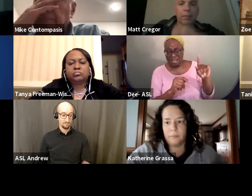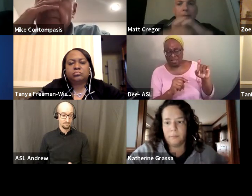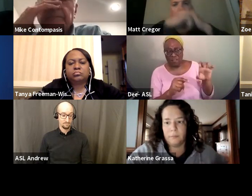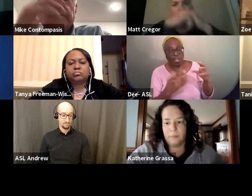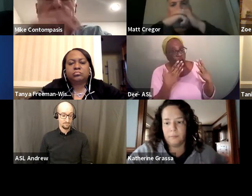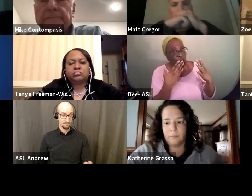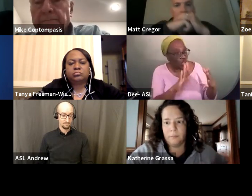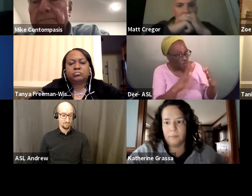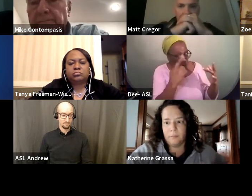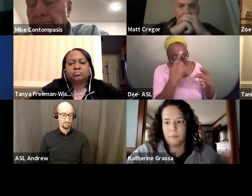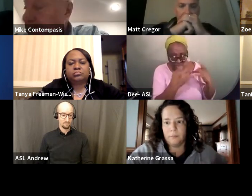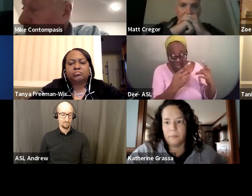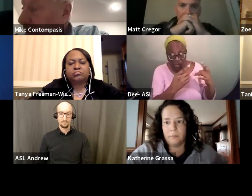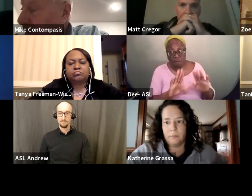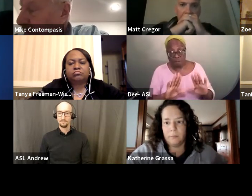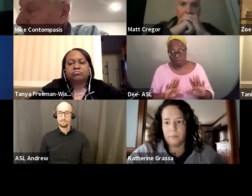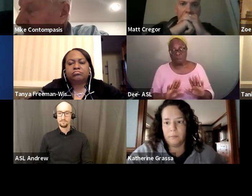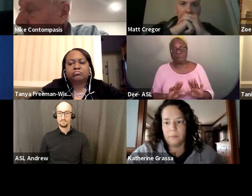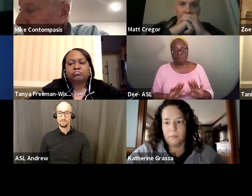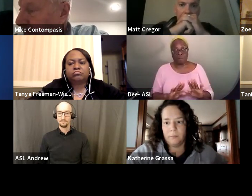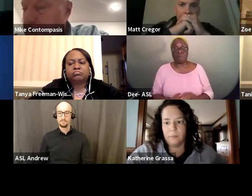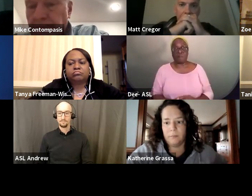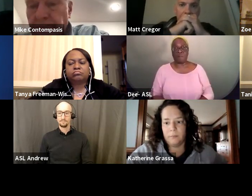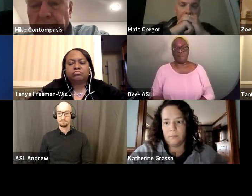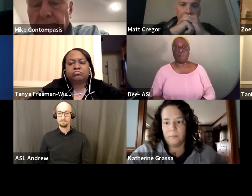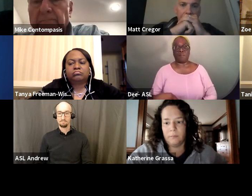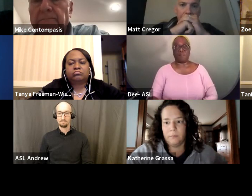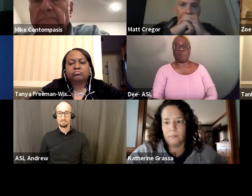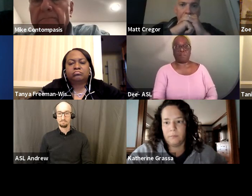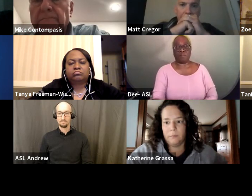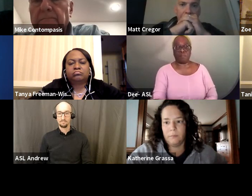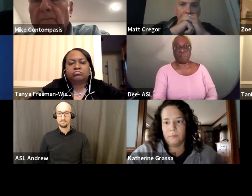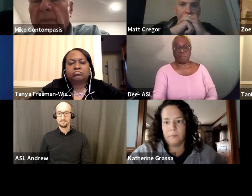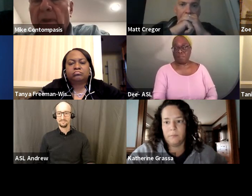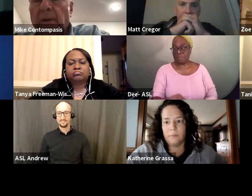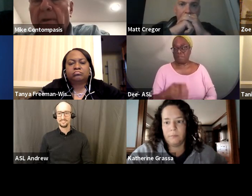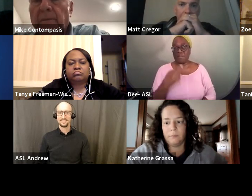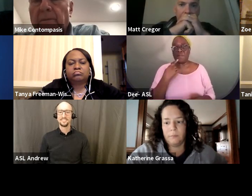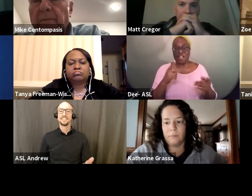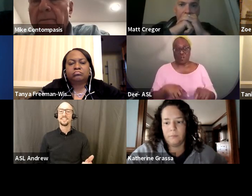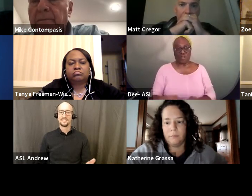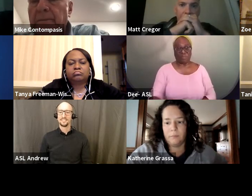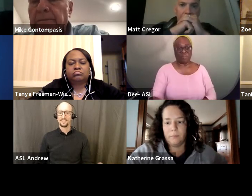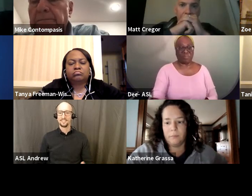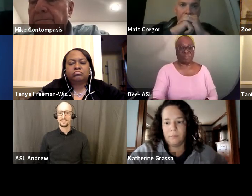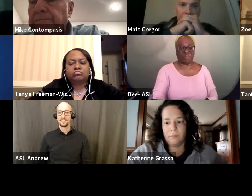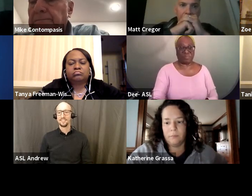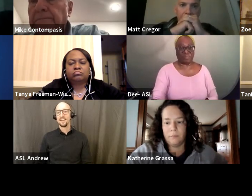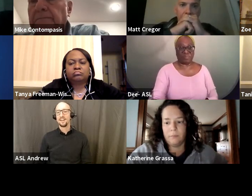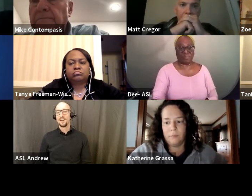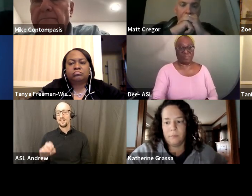thinking. And I agree with you. So I appreciate you putting that into the space.